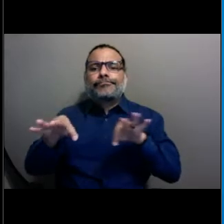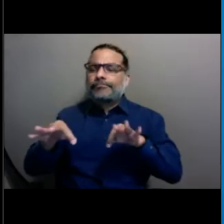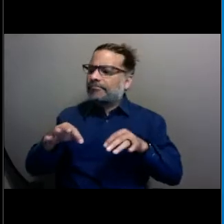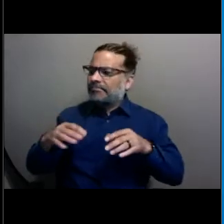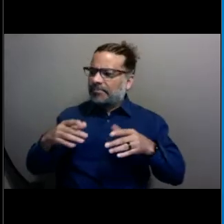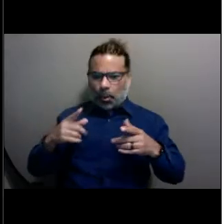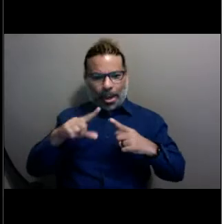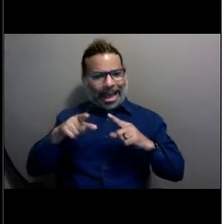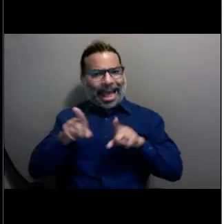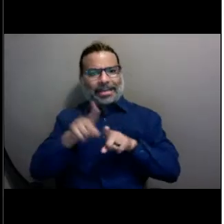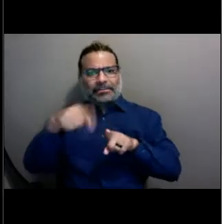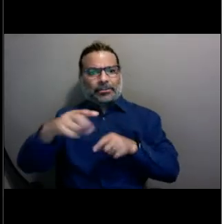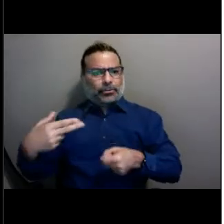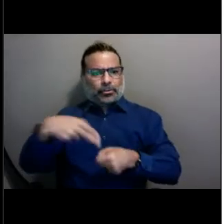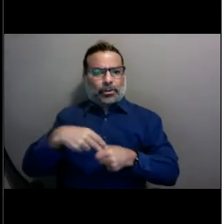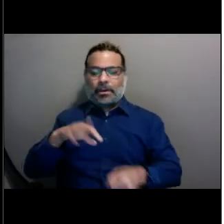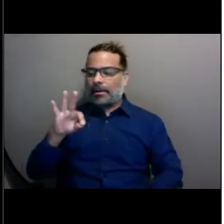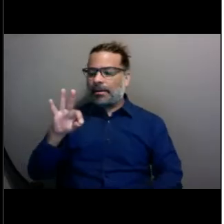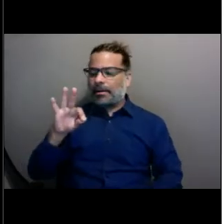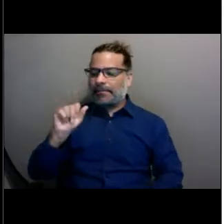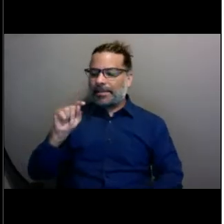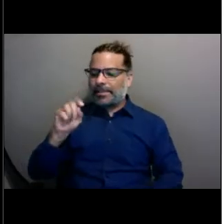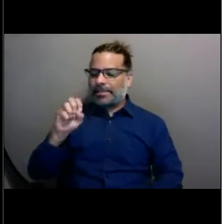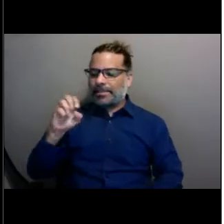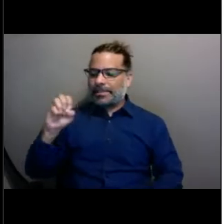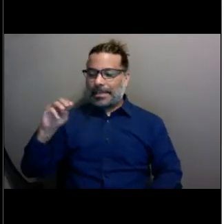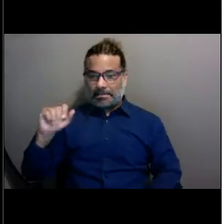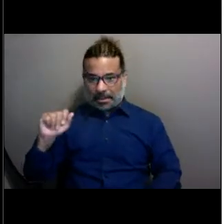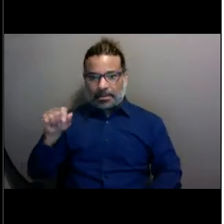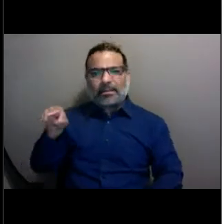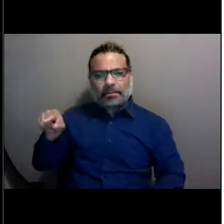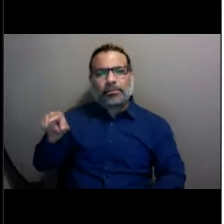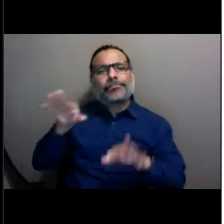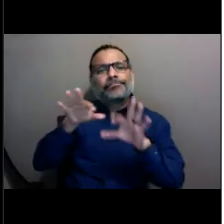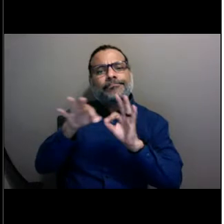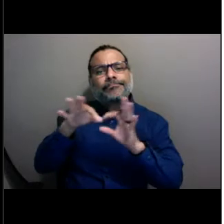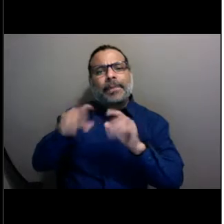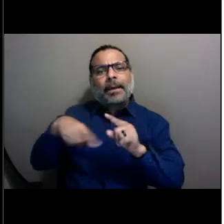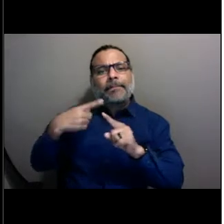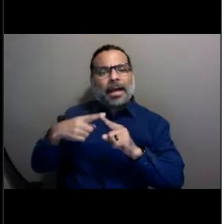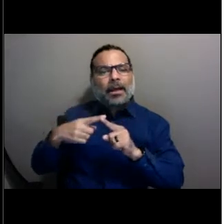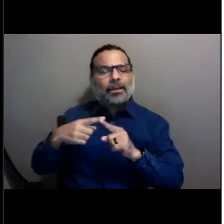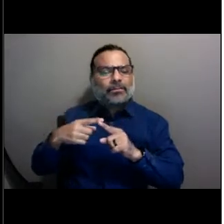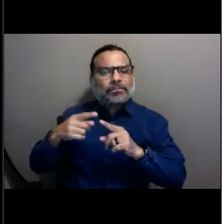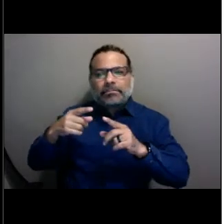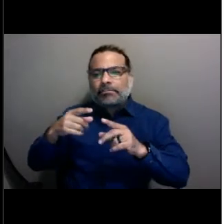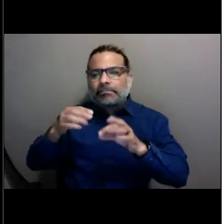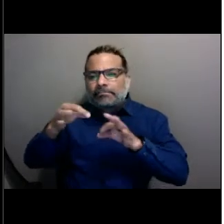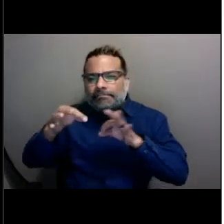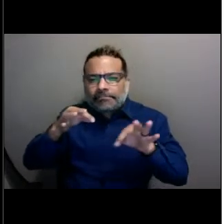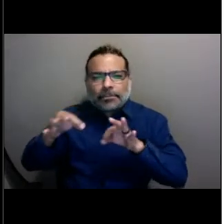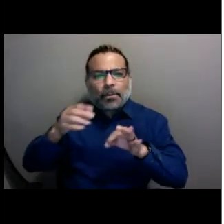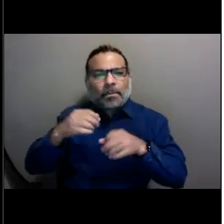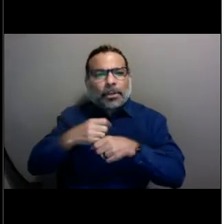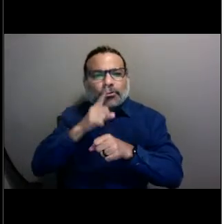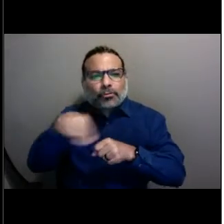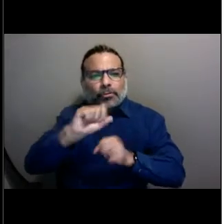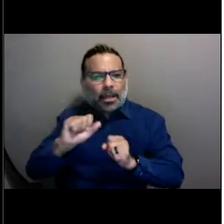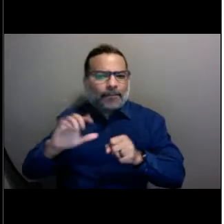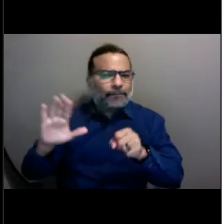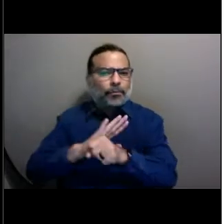join. Fatima is going to talk to us about those housekeeping notes so you can fully participate.